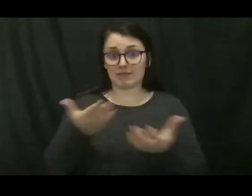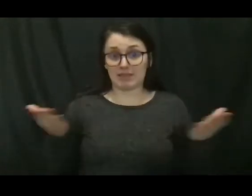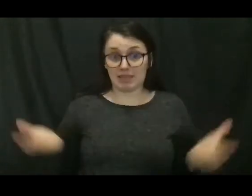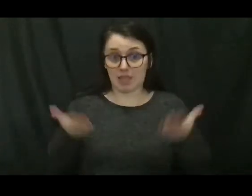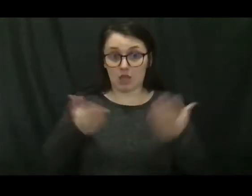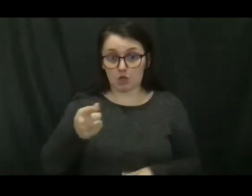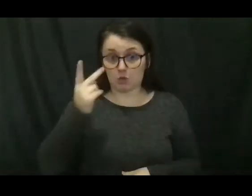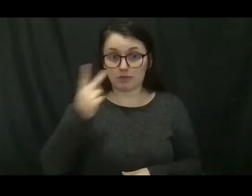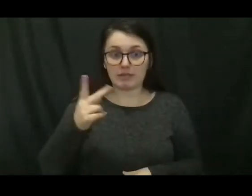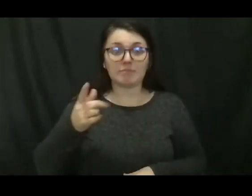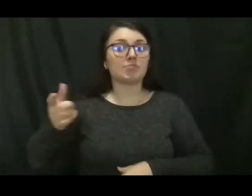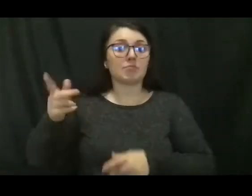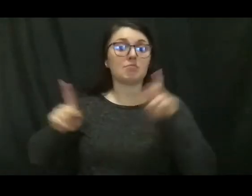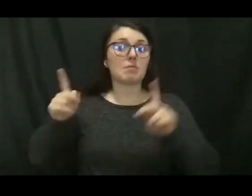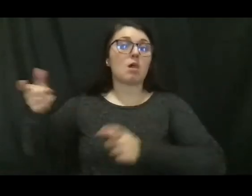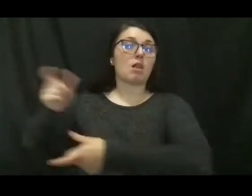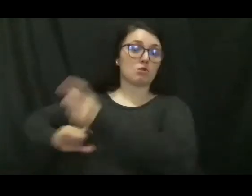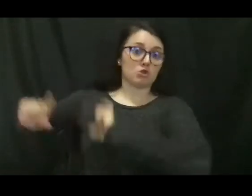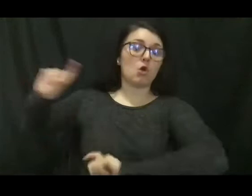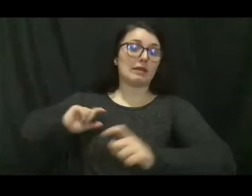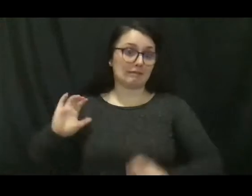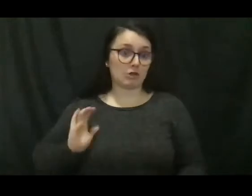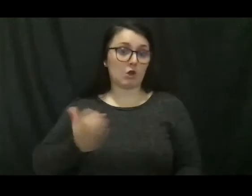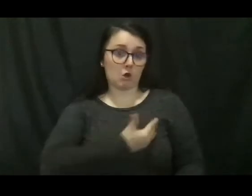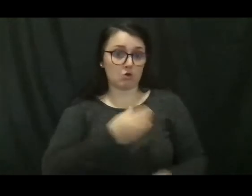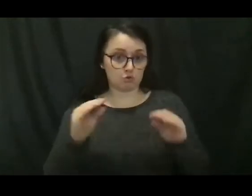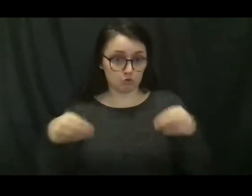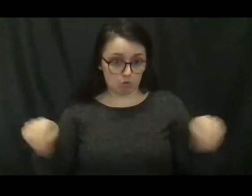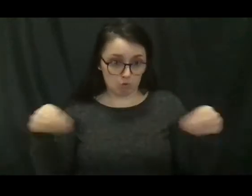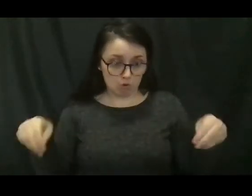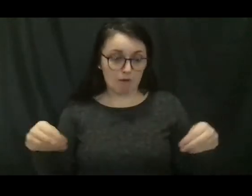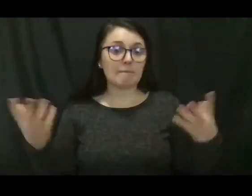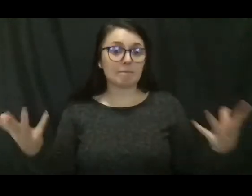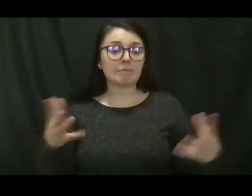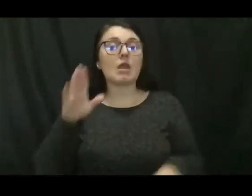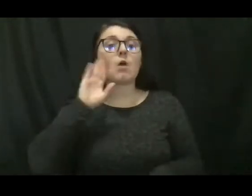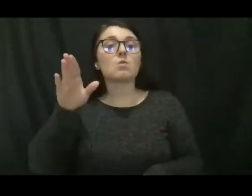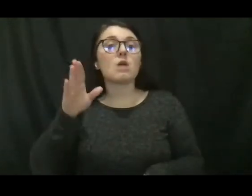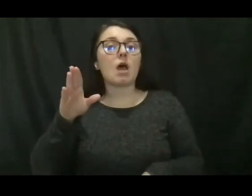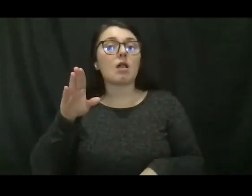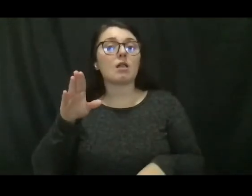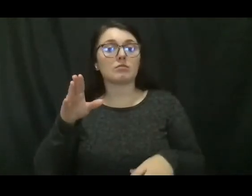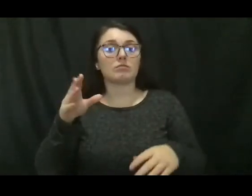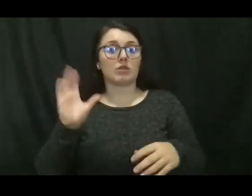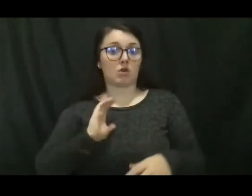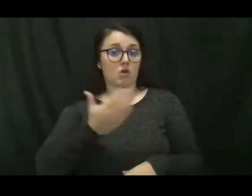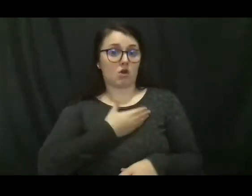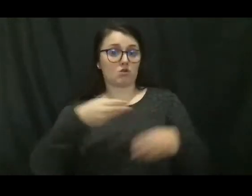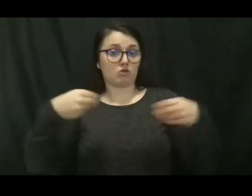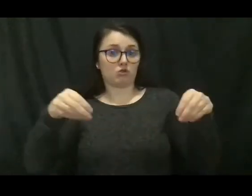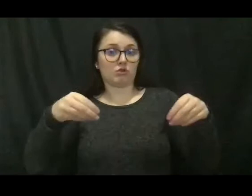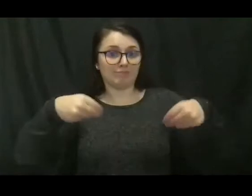donated to us by local residents and businesses. And it's going to be put in our store and sold to be